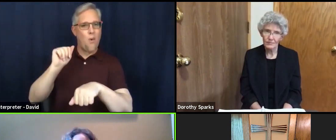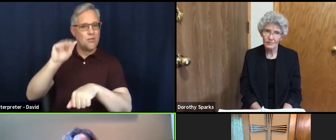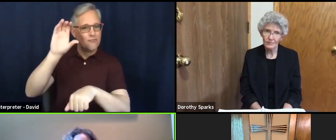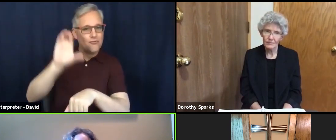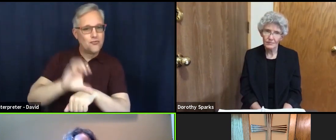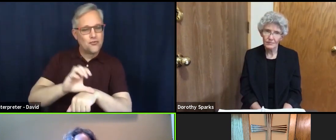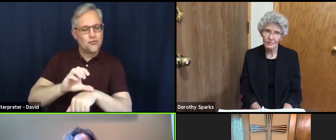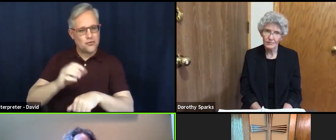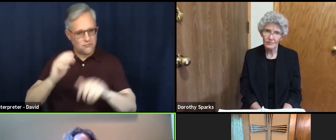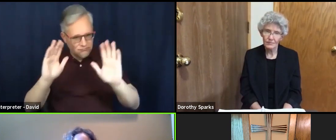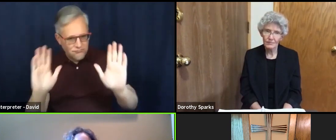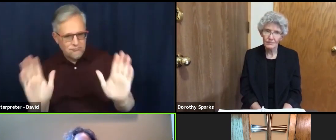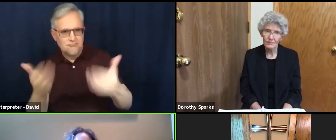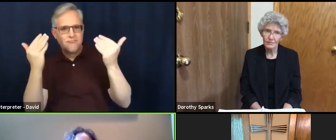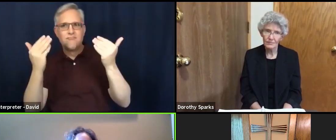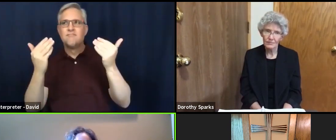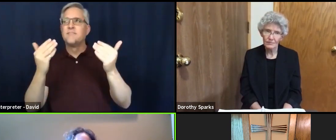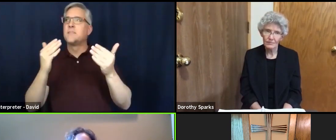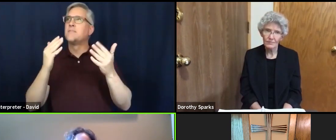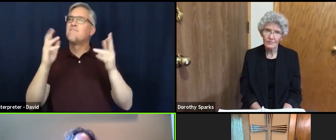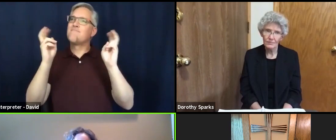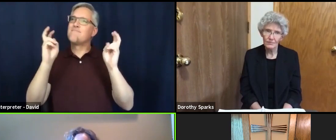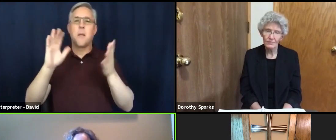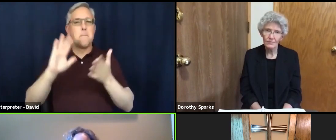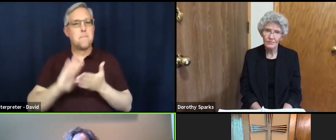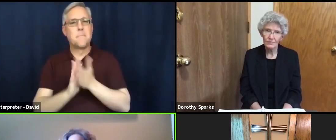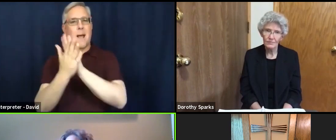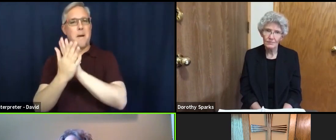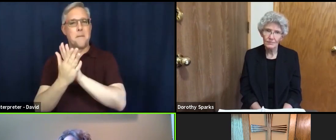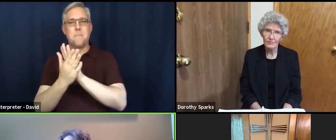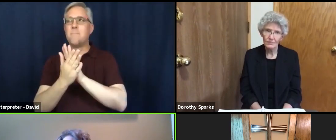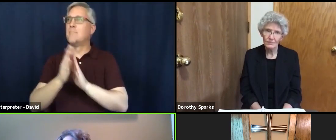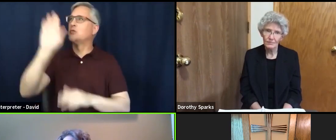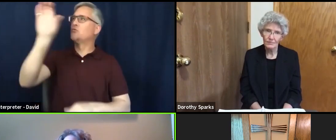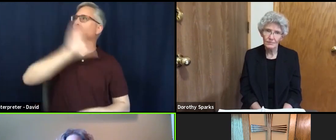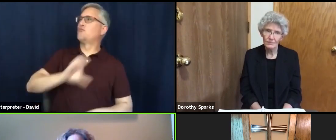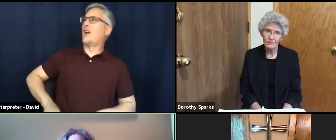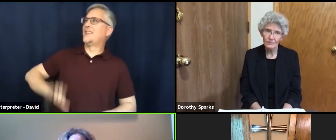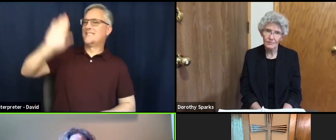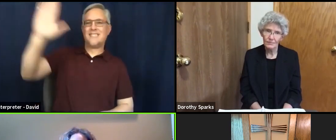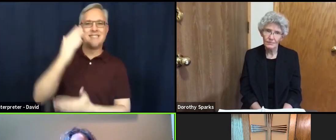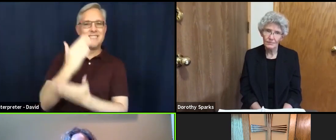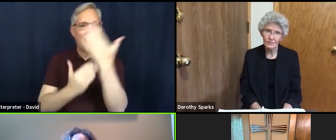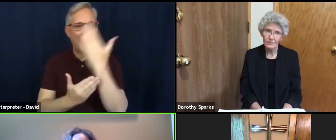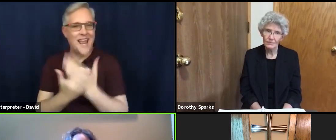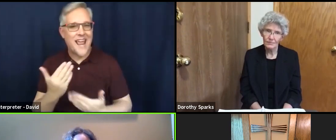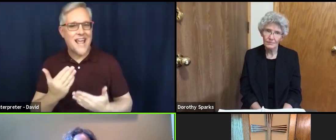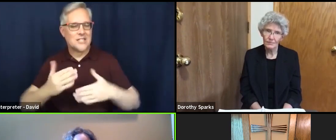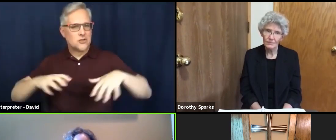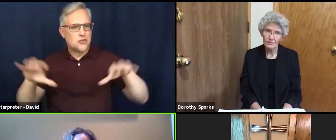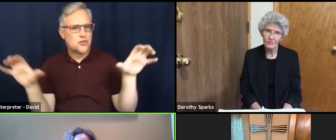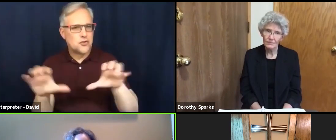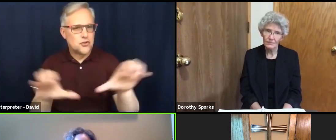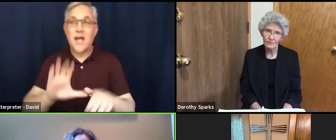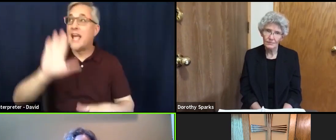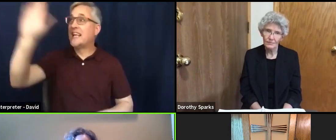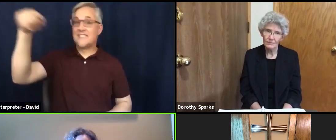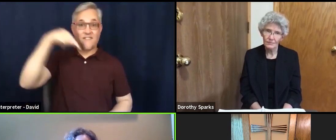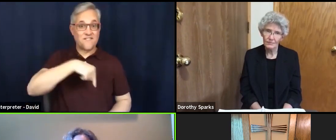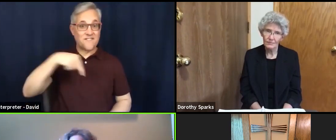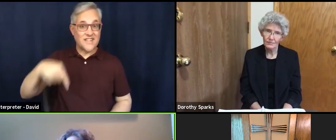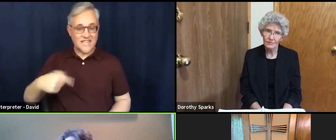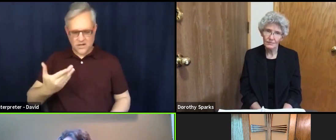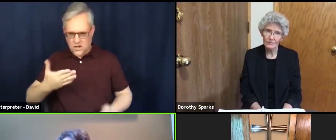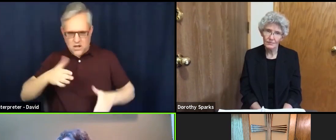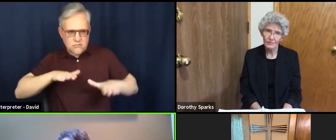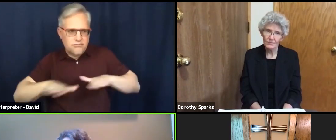to embody or become the body, the hands and feet of Christ who is risen